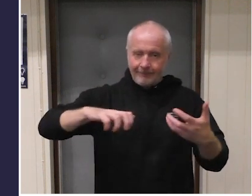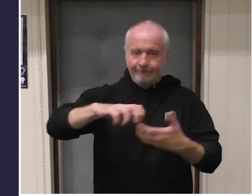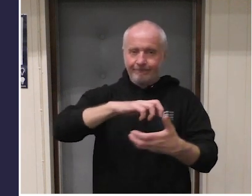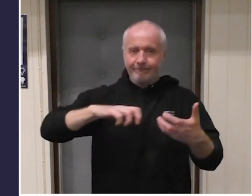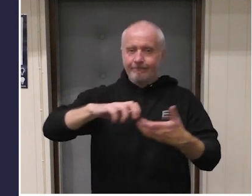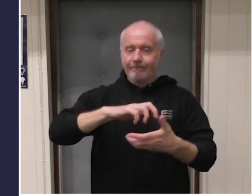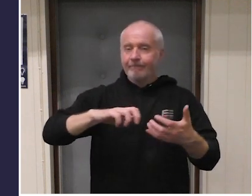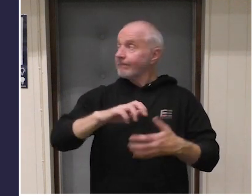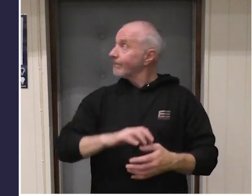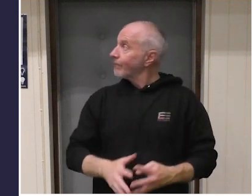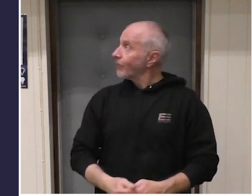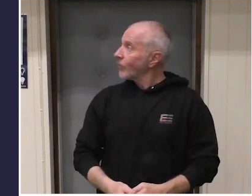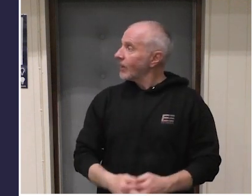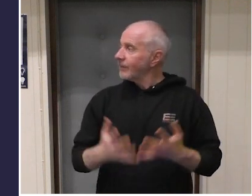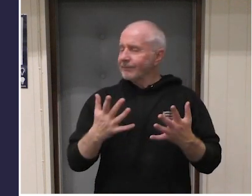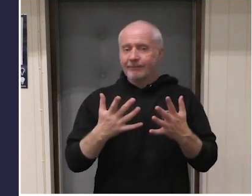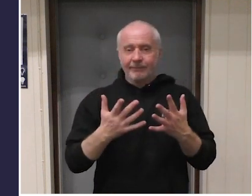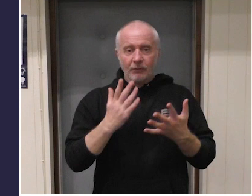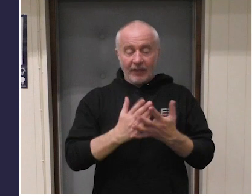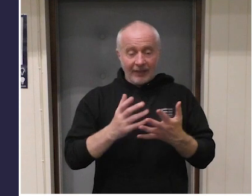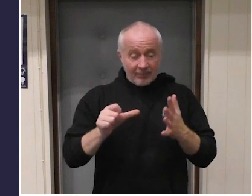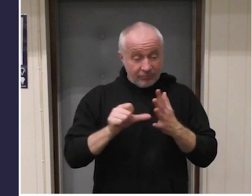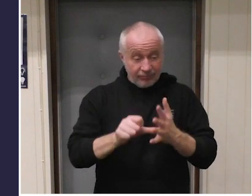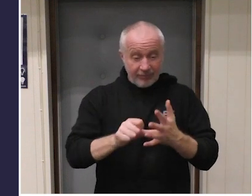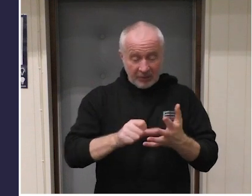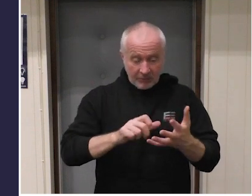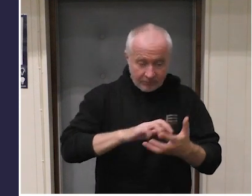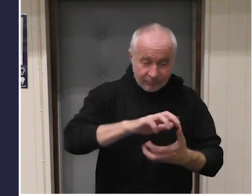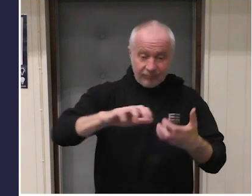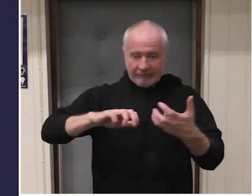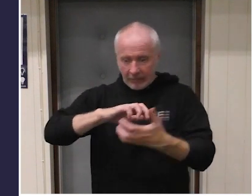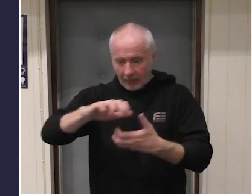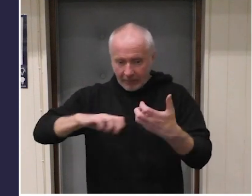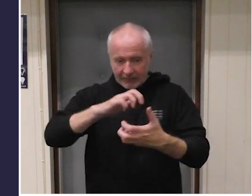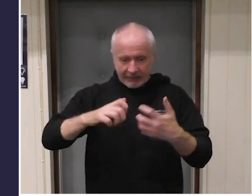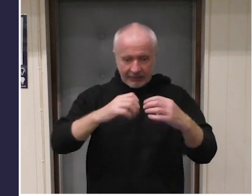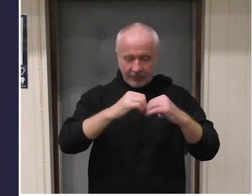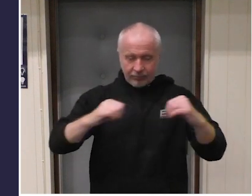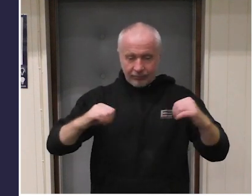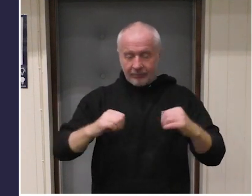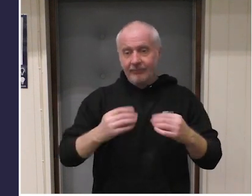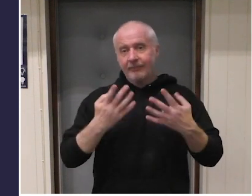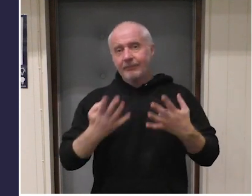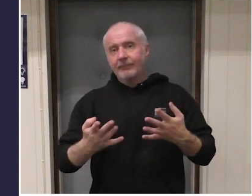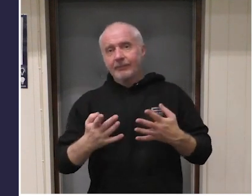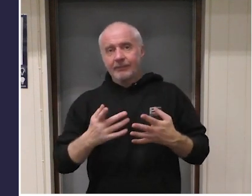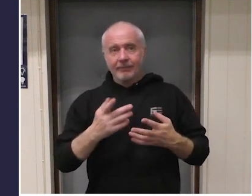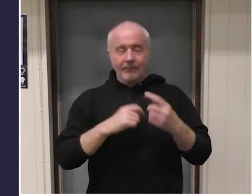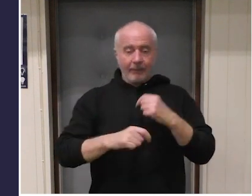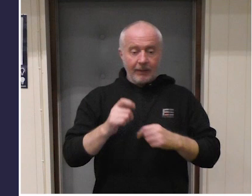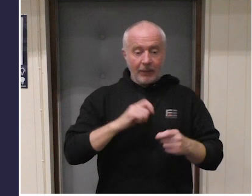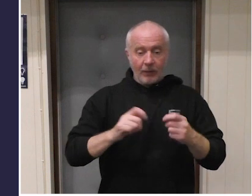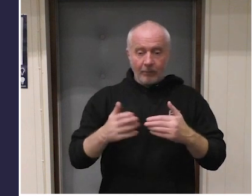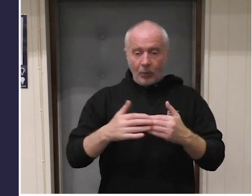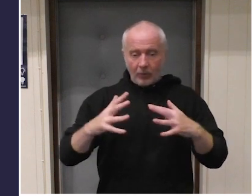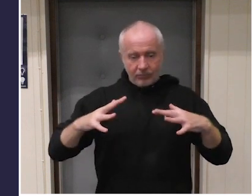Yep. It's very, very difficult to unmix them. And this is the idea that things tend towards more disorder and